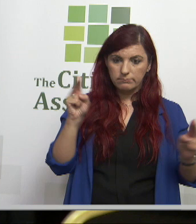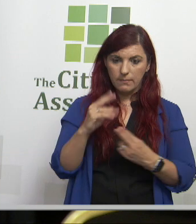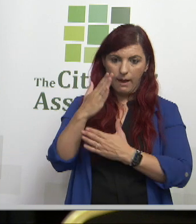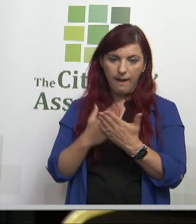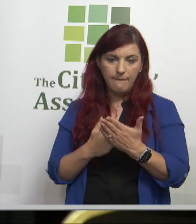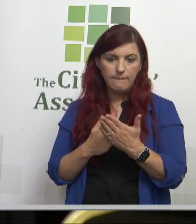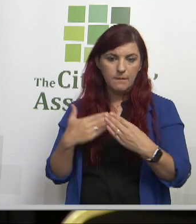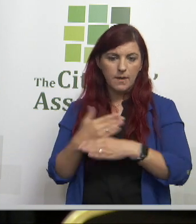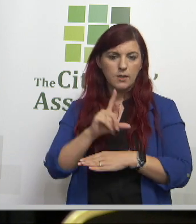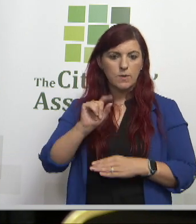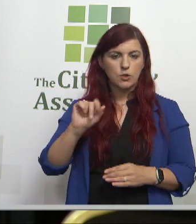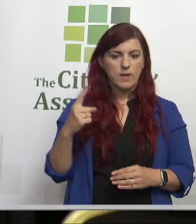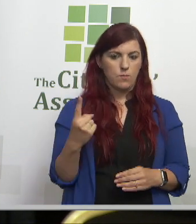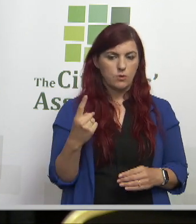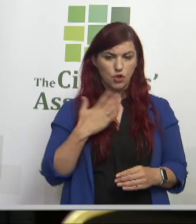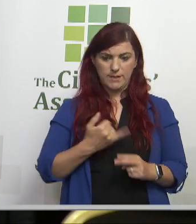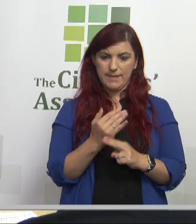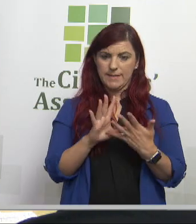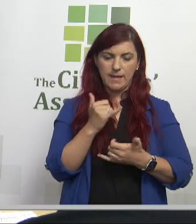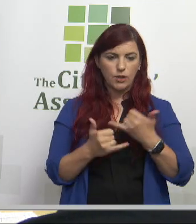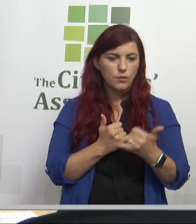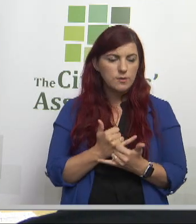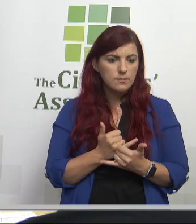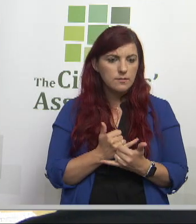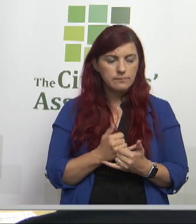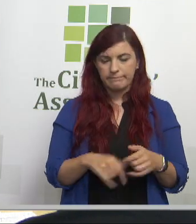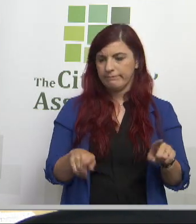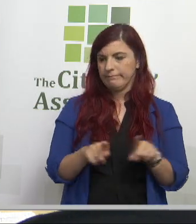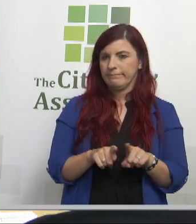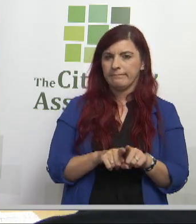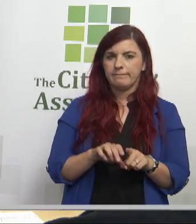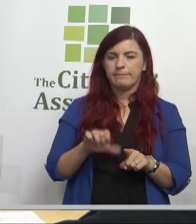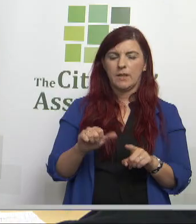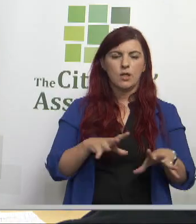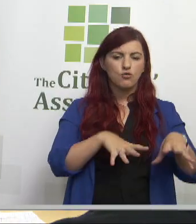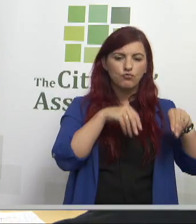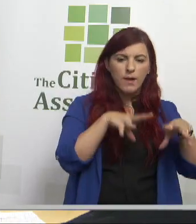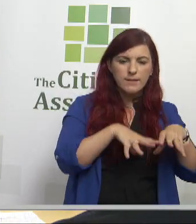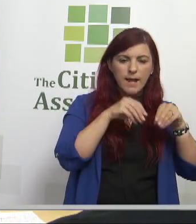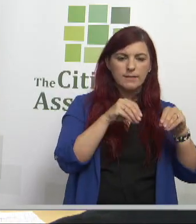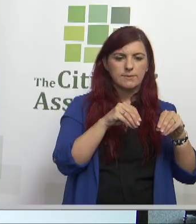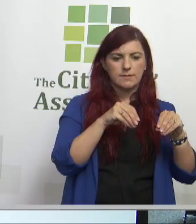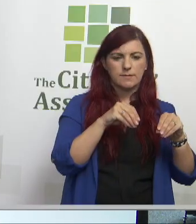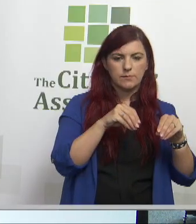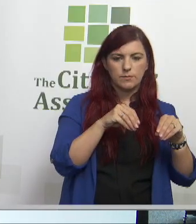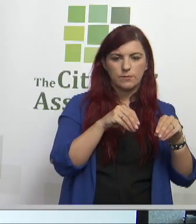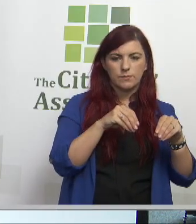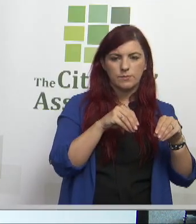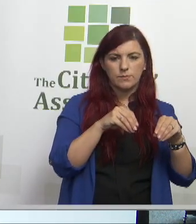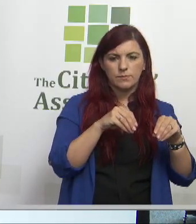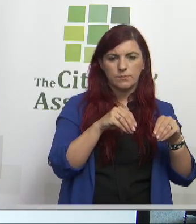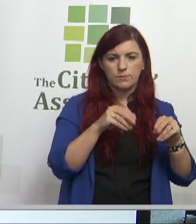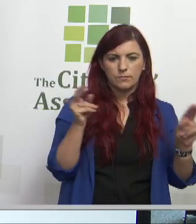by 2021 over those 10 years. And likewise, the grassland which has improved, which means it's mostly ryegrass, had gone up